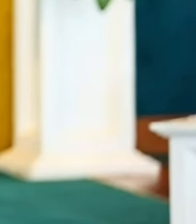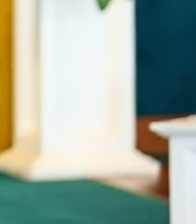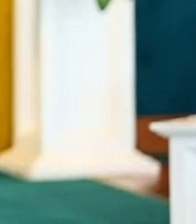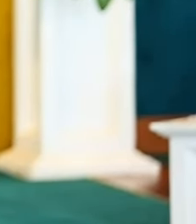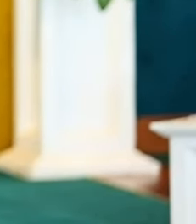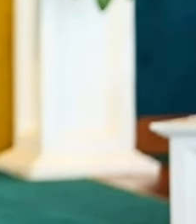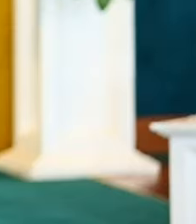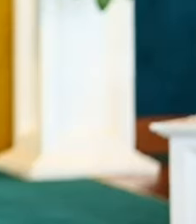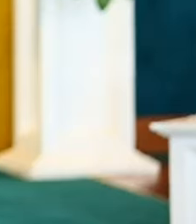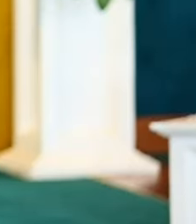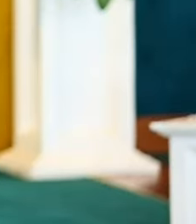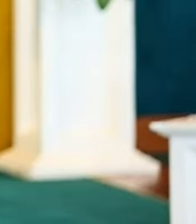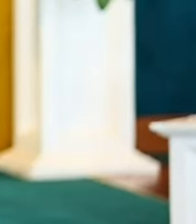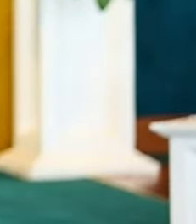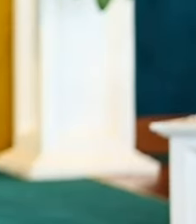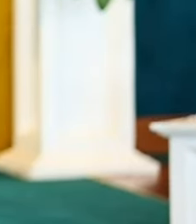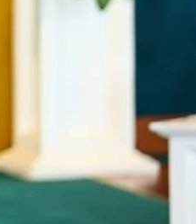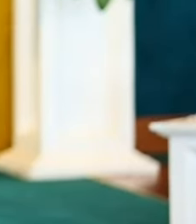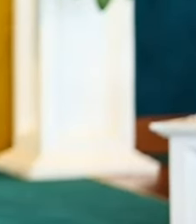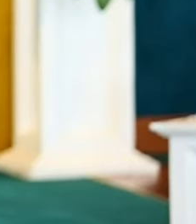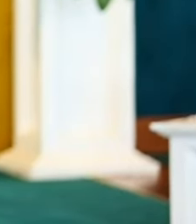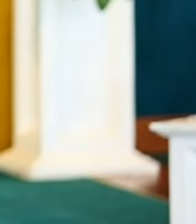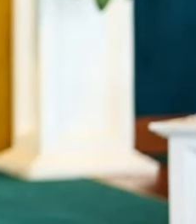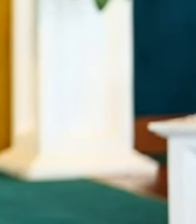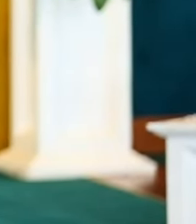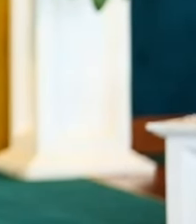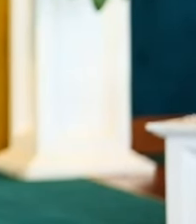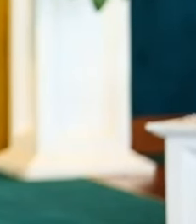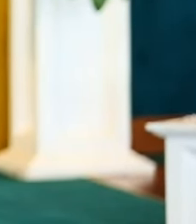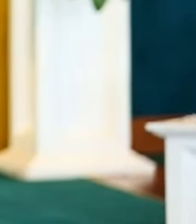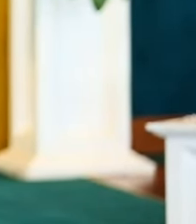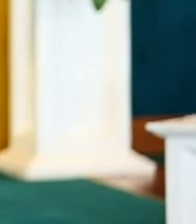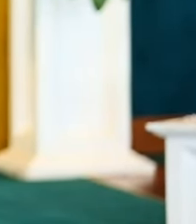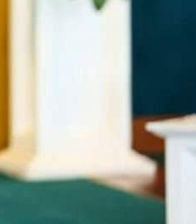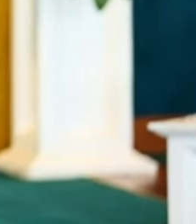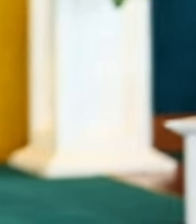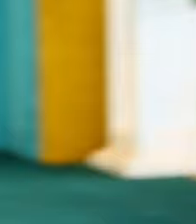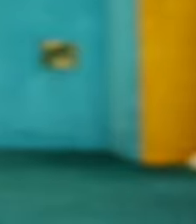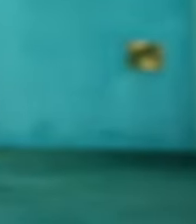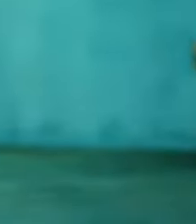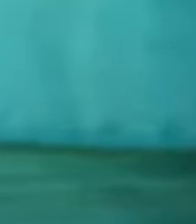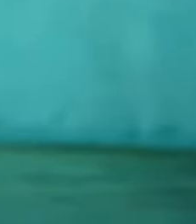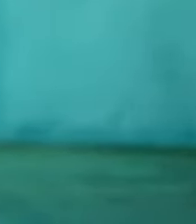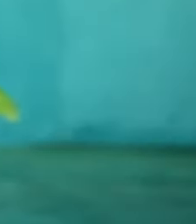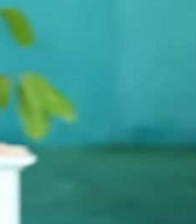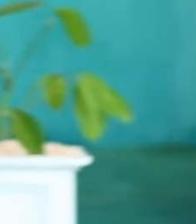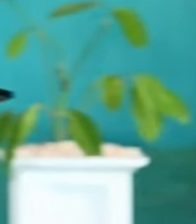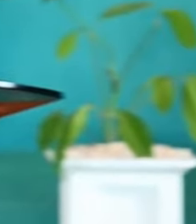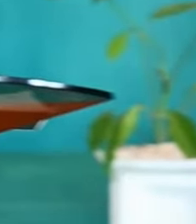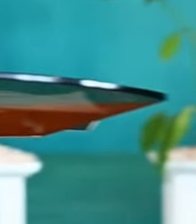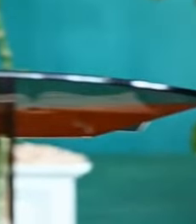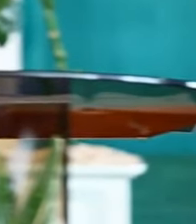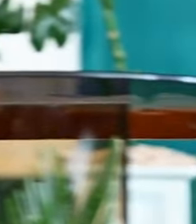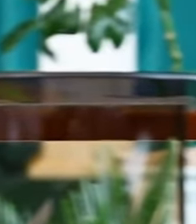read scripture and accept it and know that it is not by strength nor by might, but